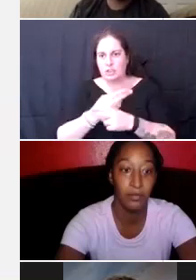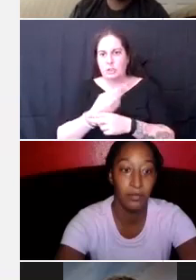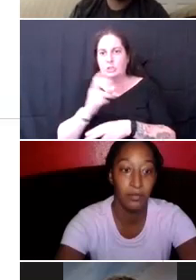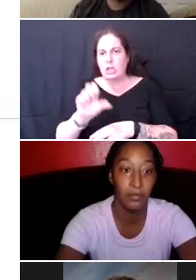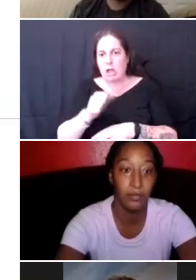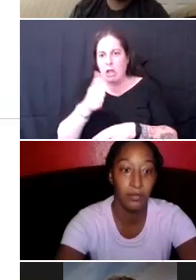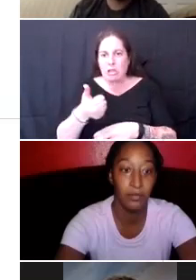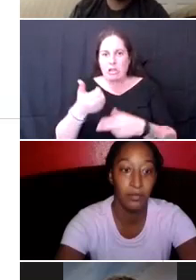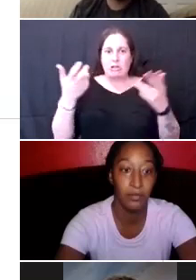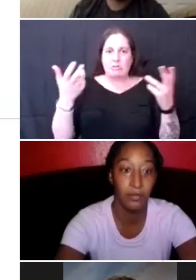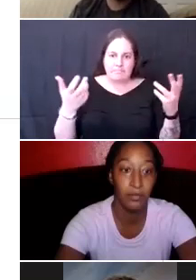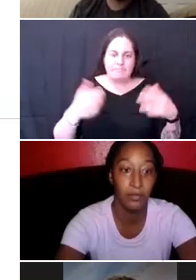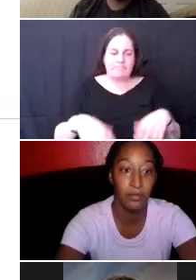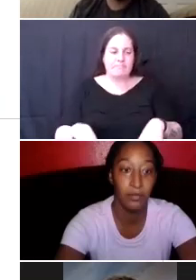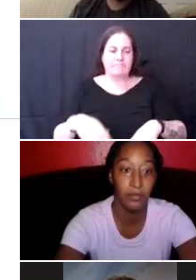me try again.